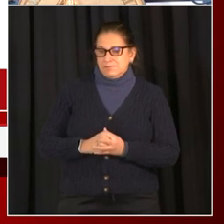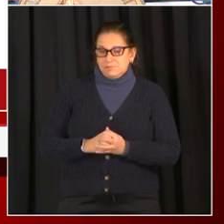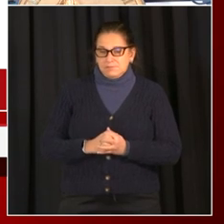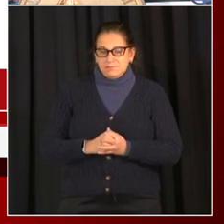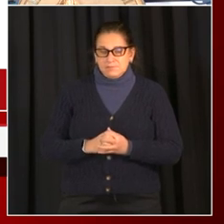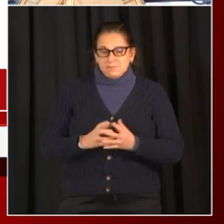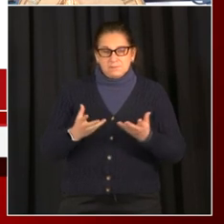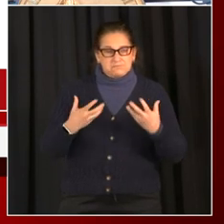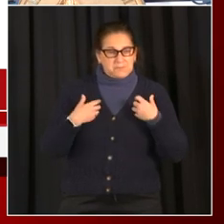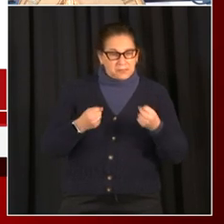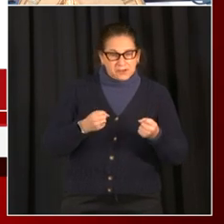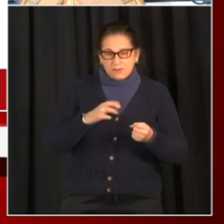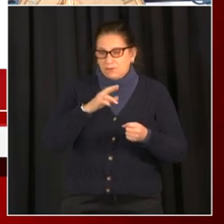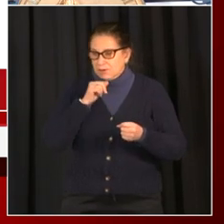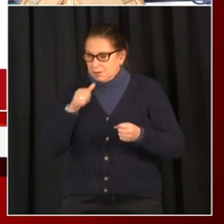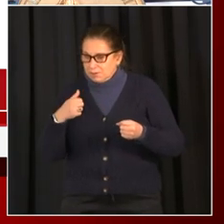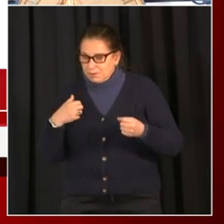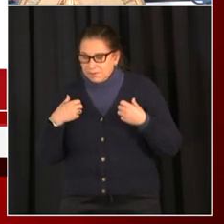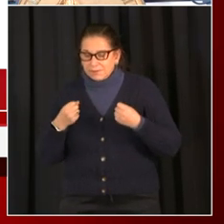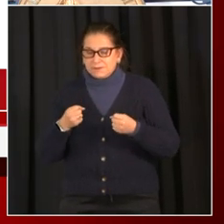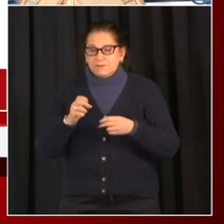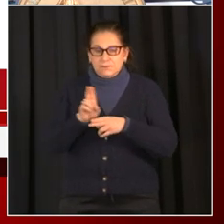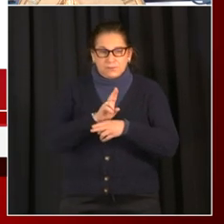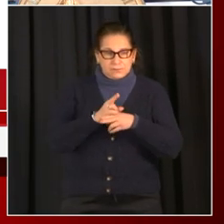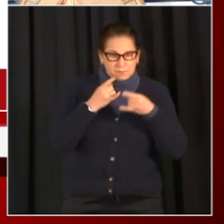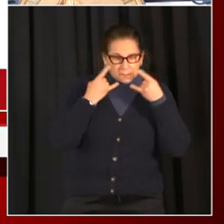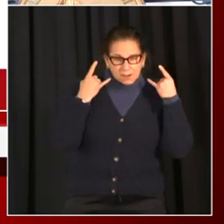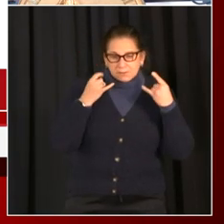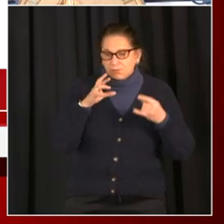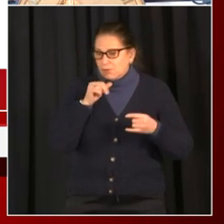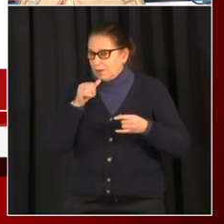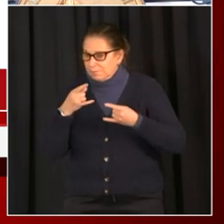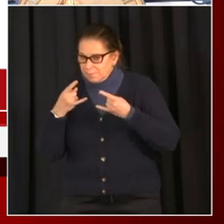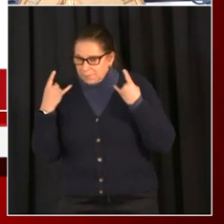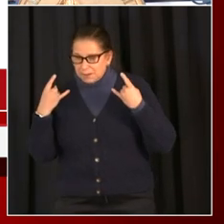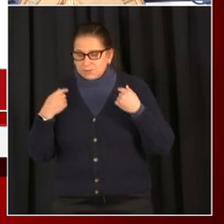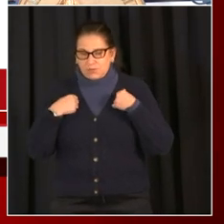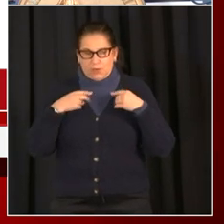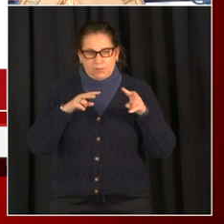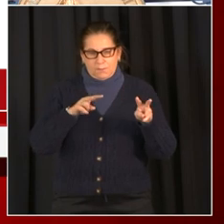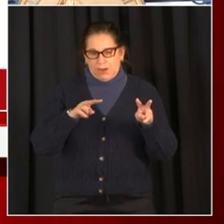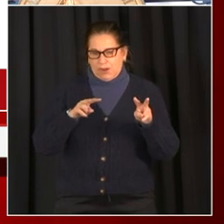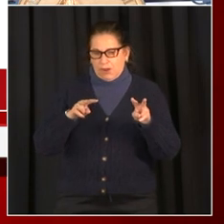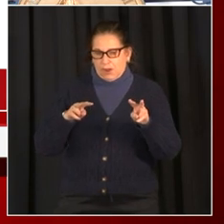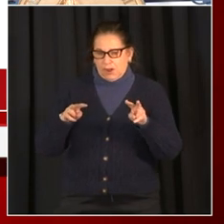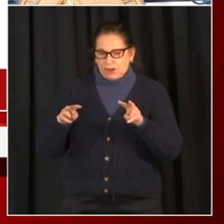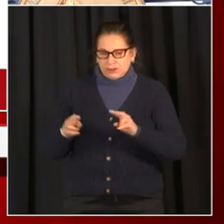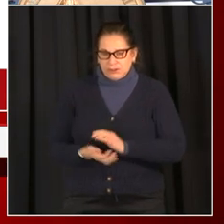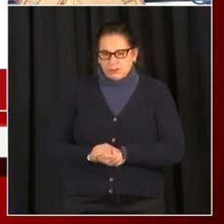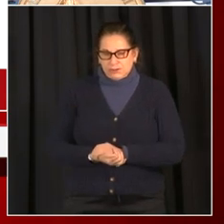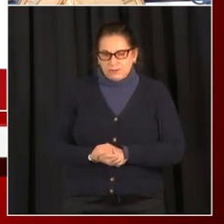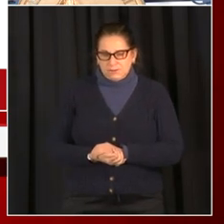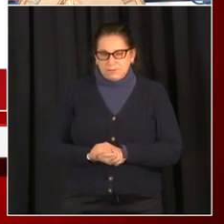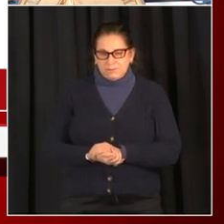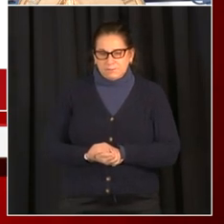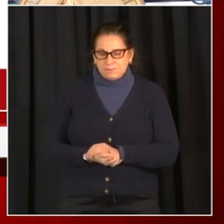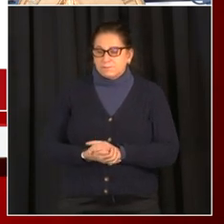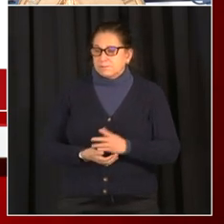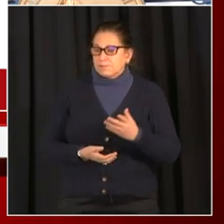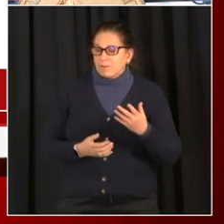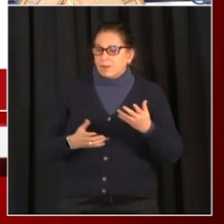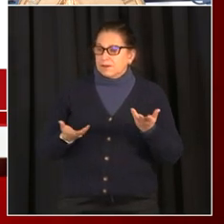our DC public health system helping to monitor and contain the virus? And the level of